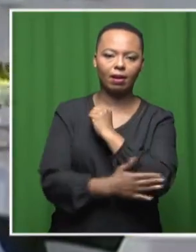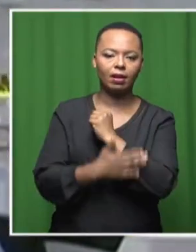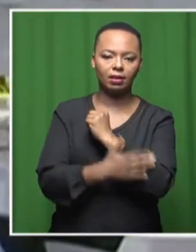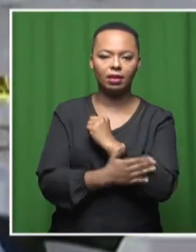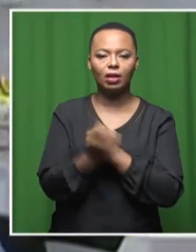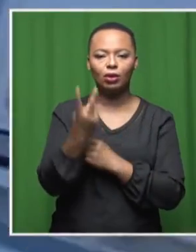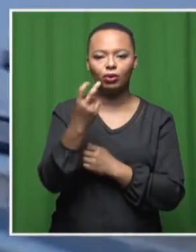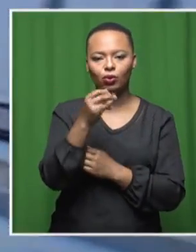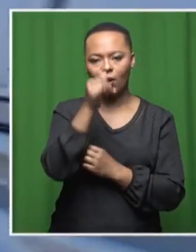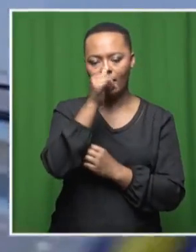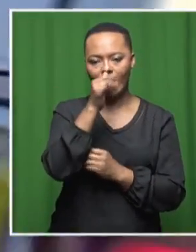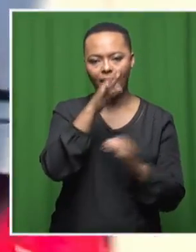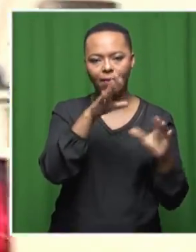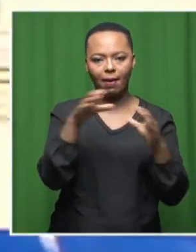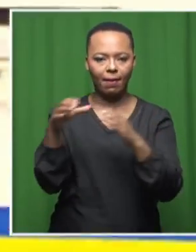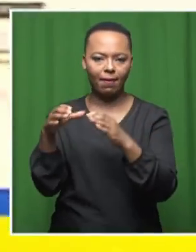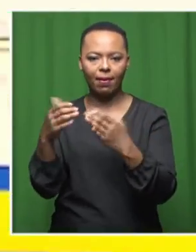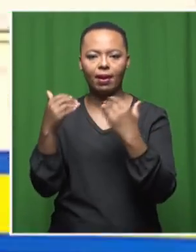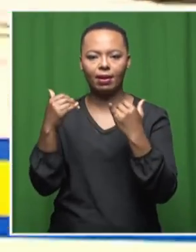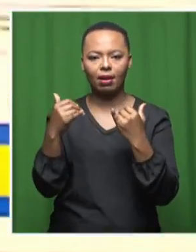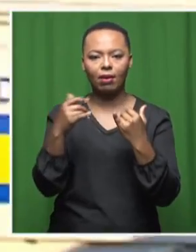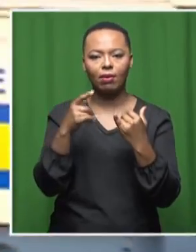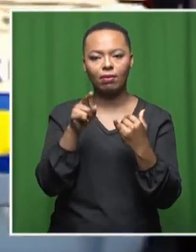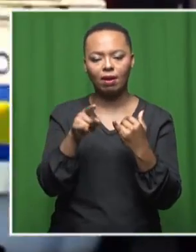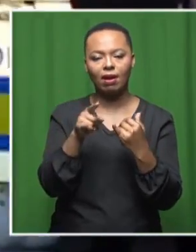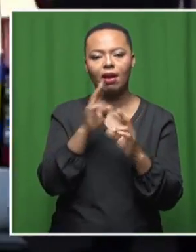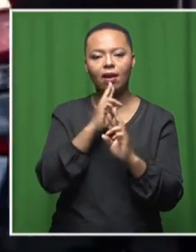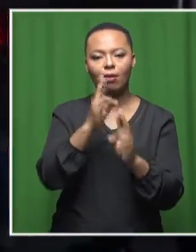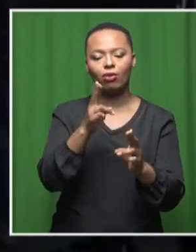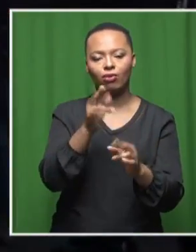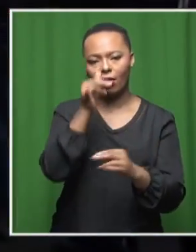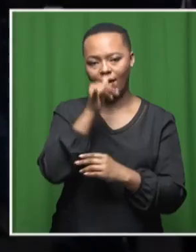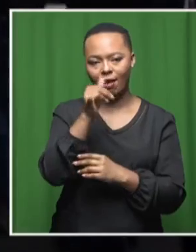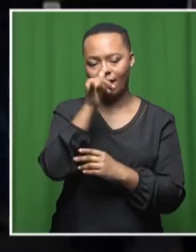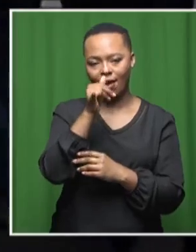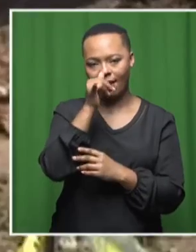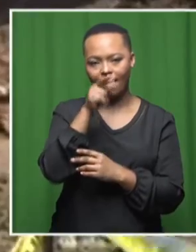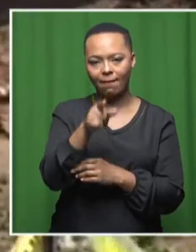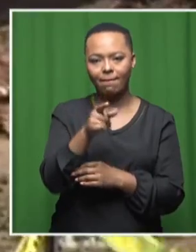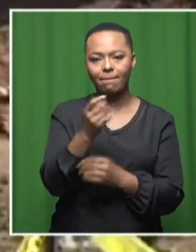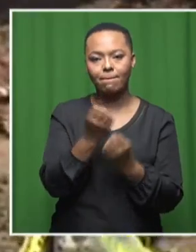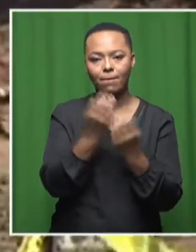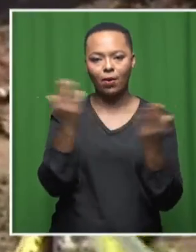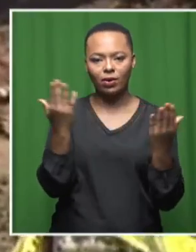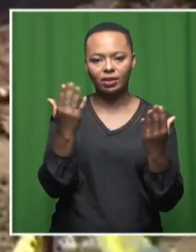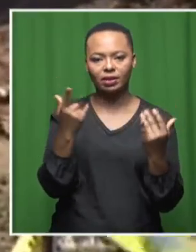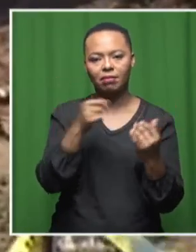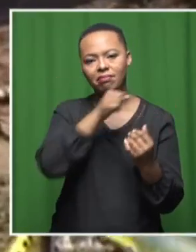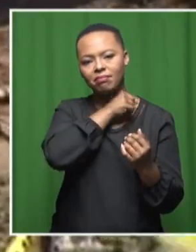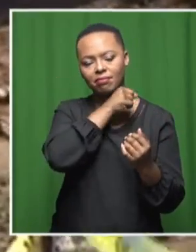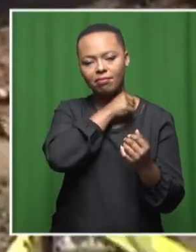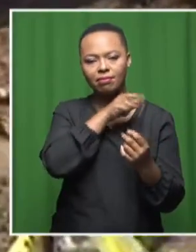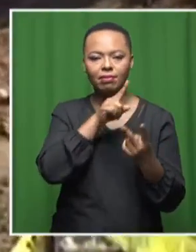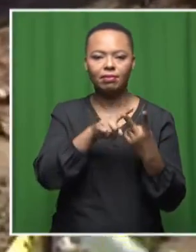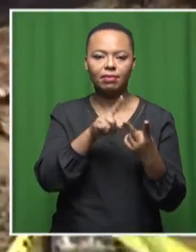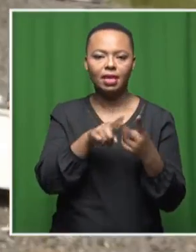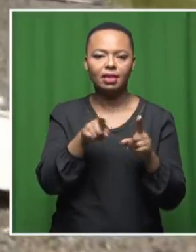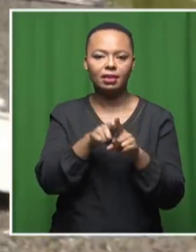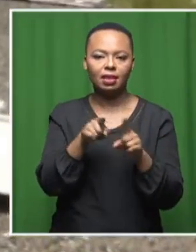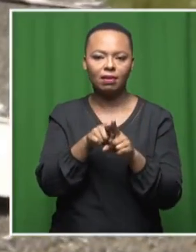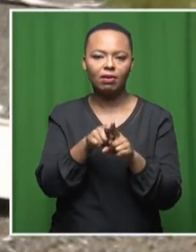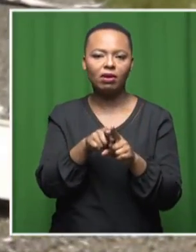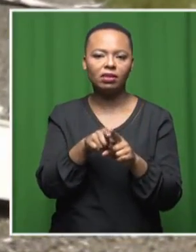crime categories that saw a reduction in reported crimes over the period were burglary at non-residential premises and